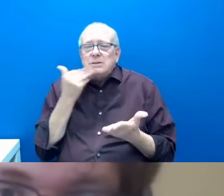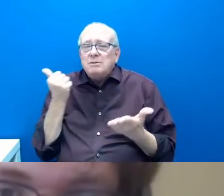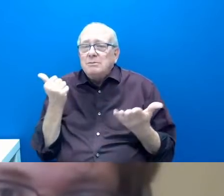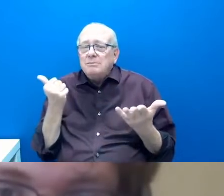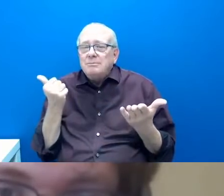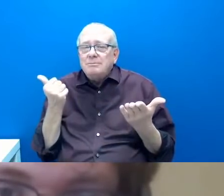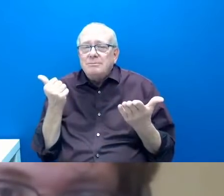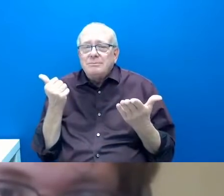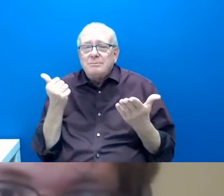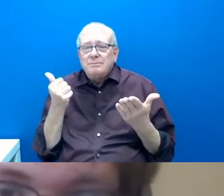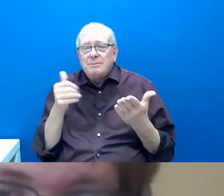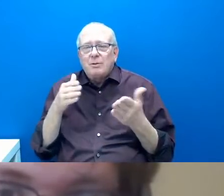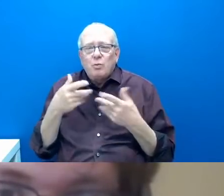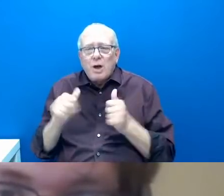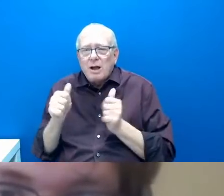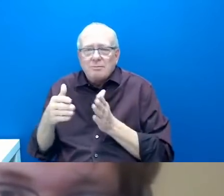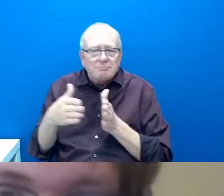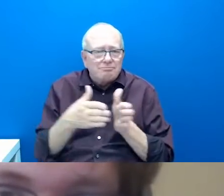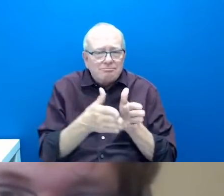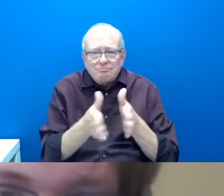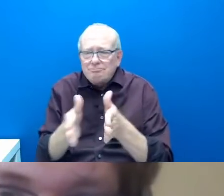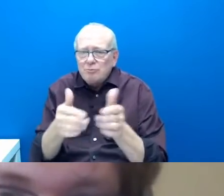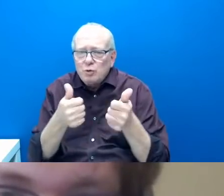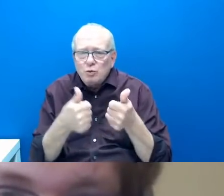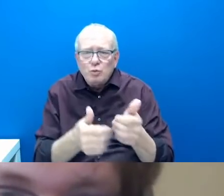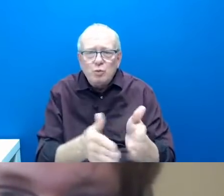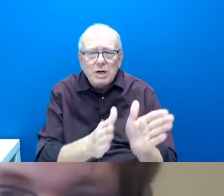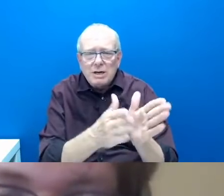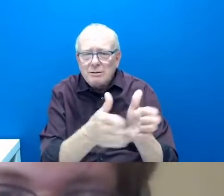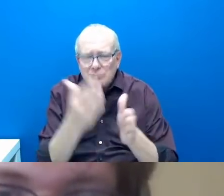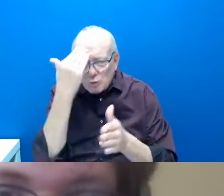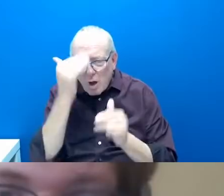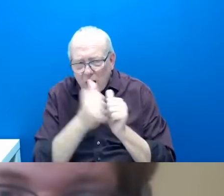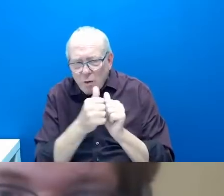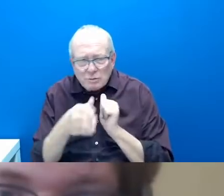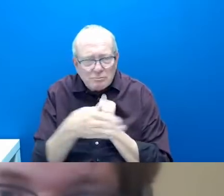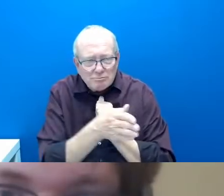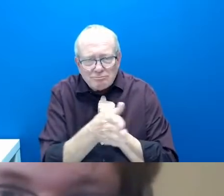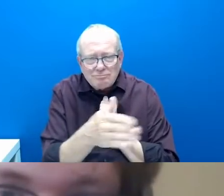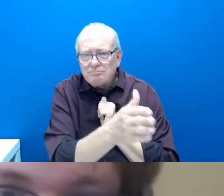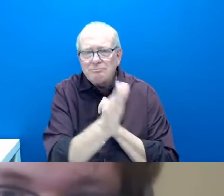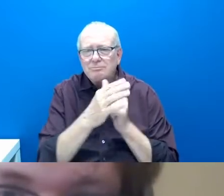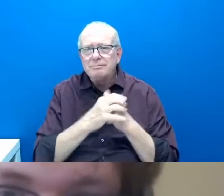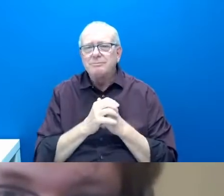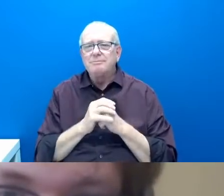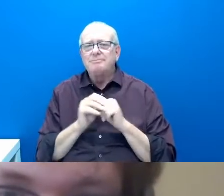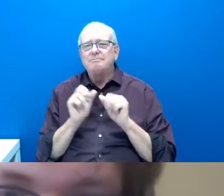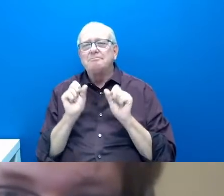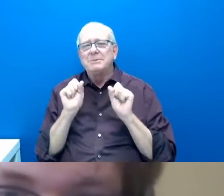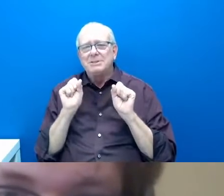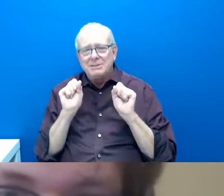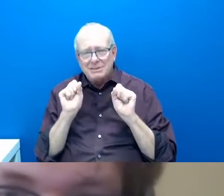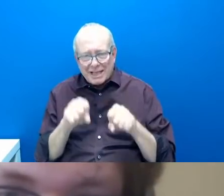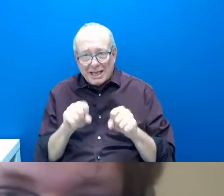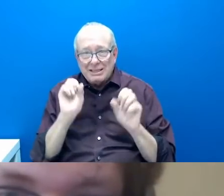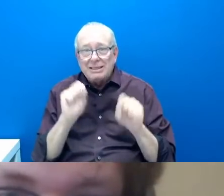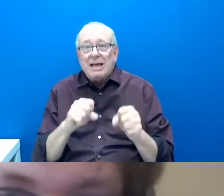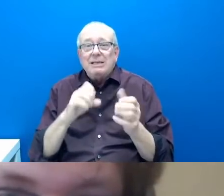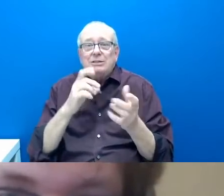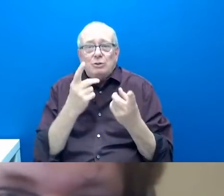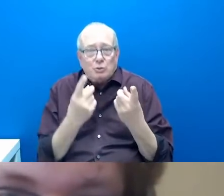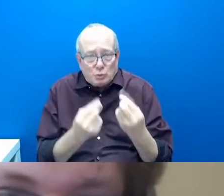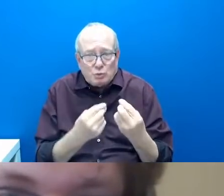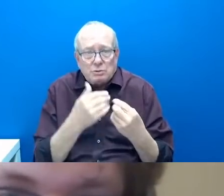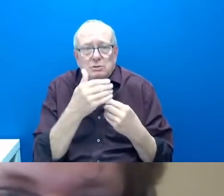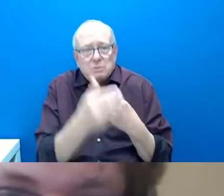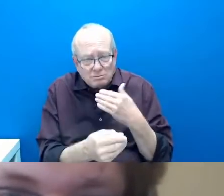there is a path and a plan and something that I can at least put my feet in front of each